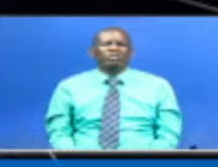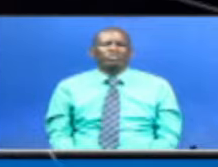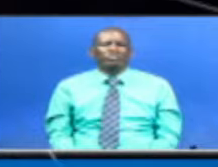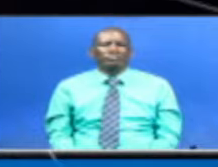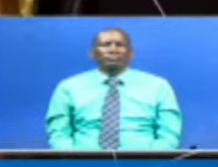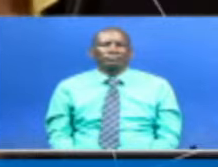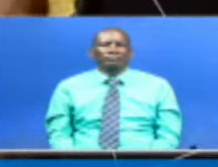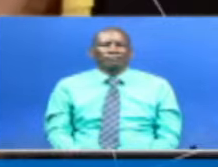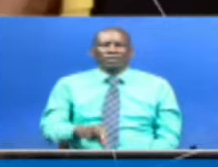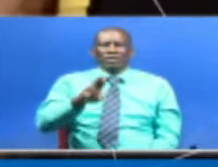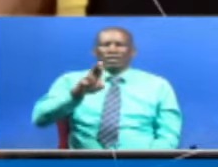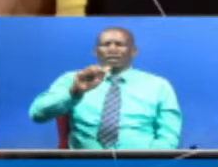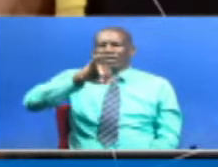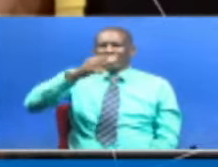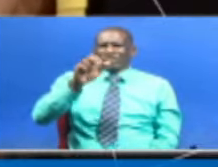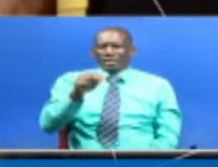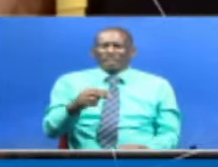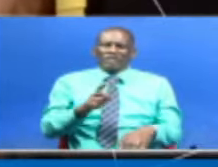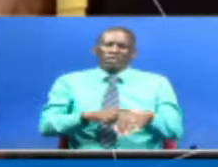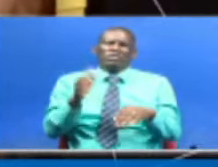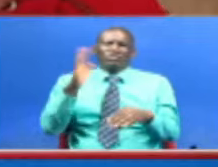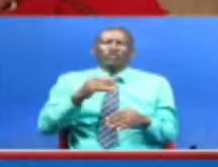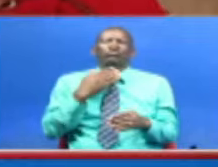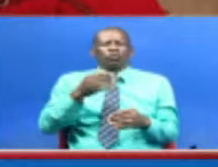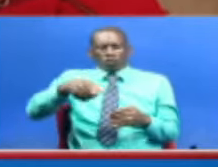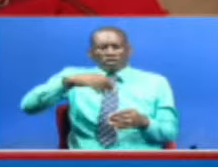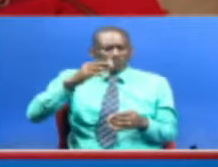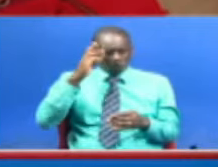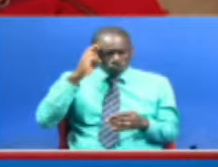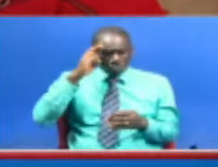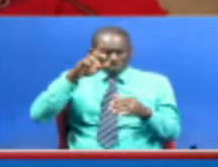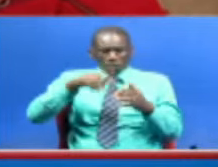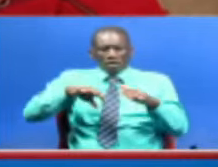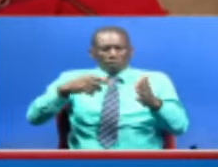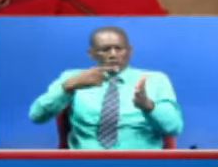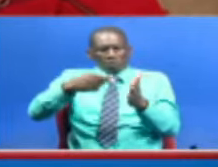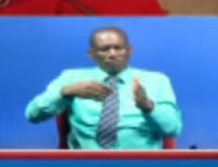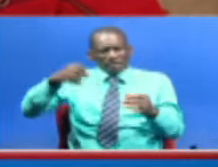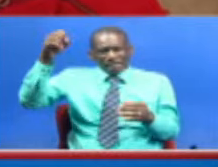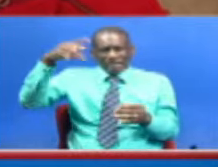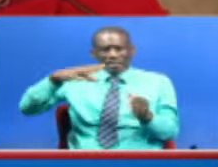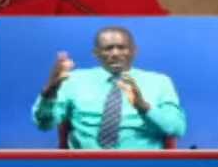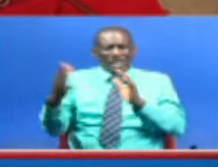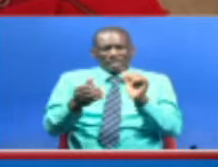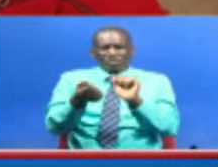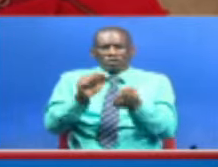Rajan, when we leave here, what would you like us to remember about manufacturing and energy and climate change?